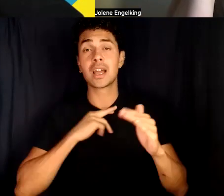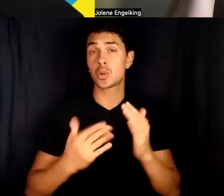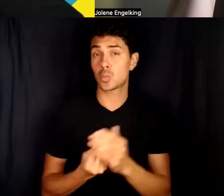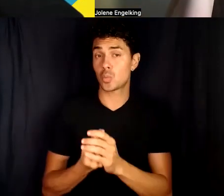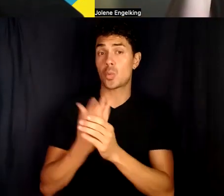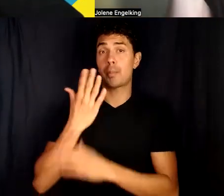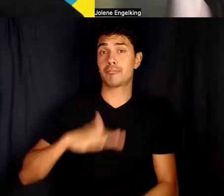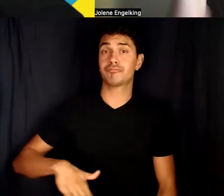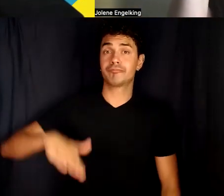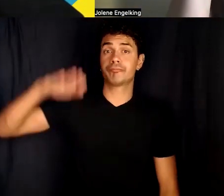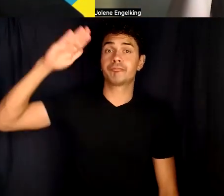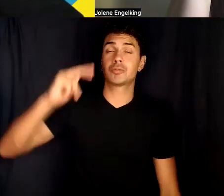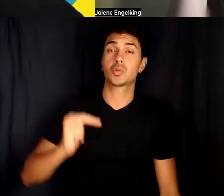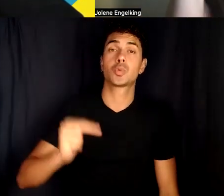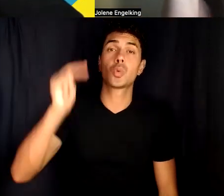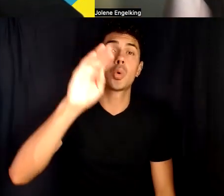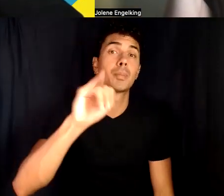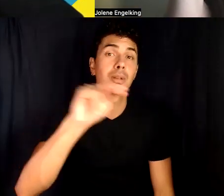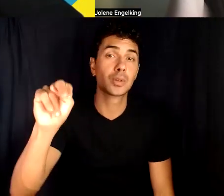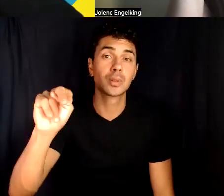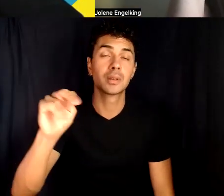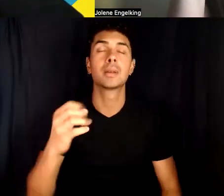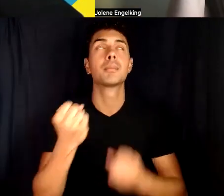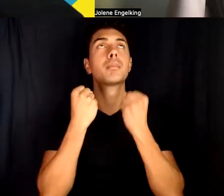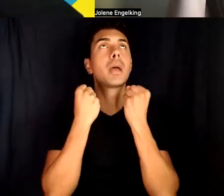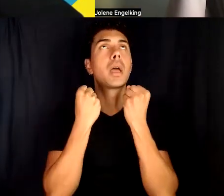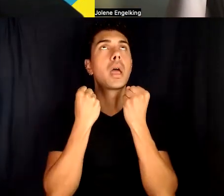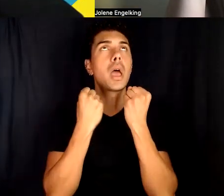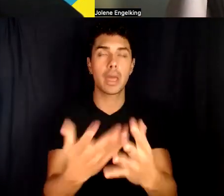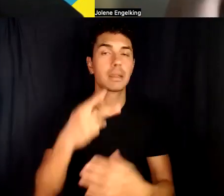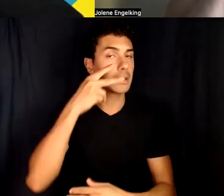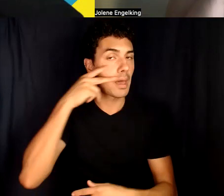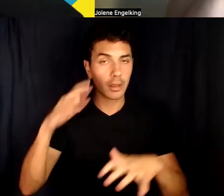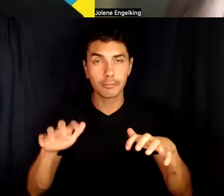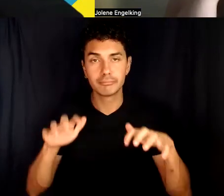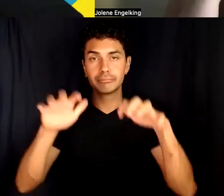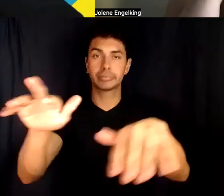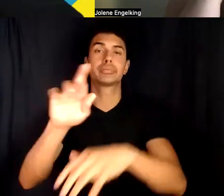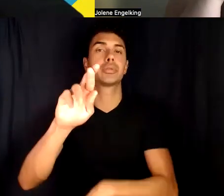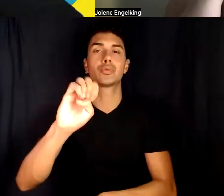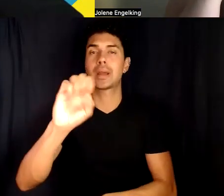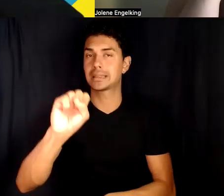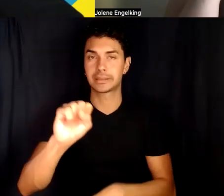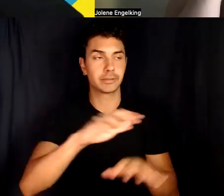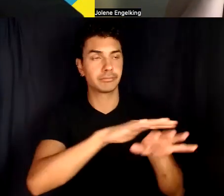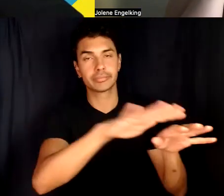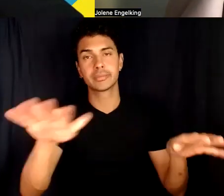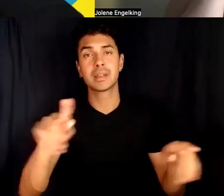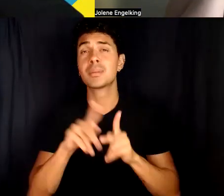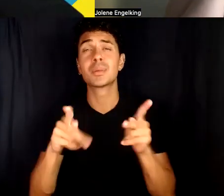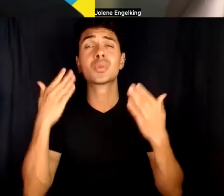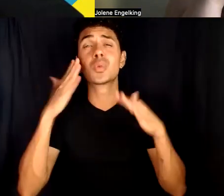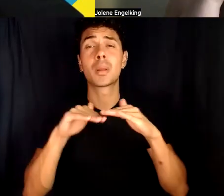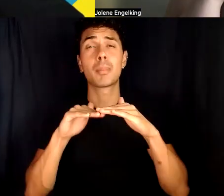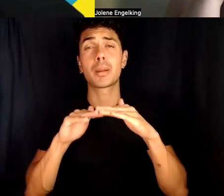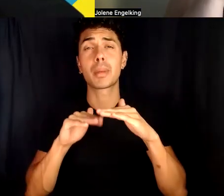which has many reservations, many native people. But a lot of people there don't know the bare minimum. And even when I